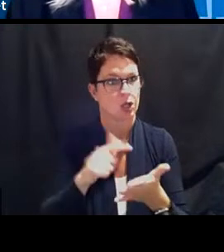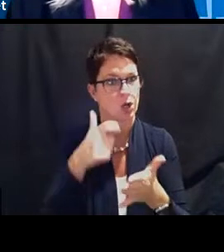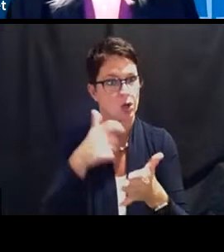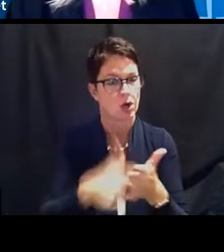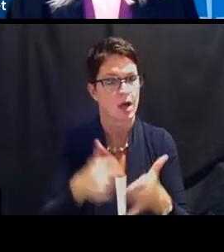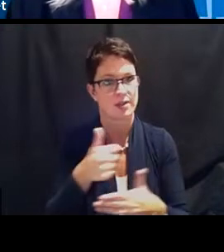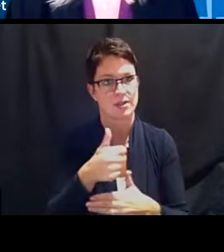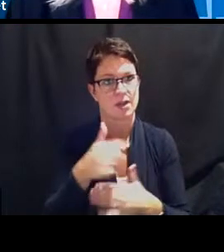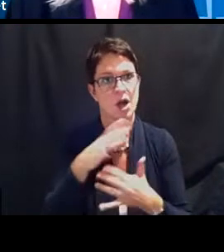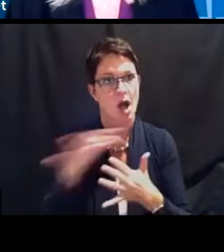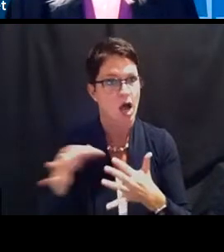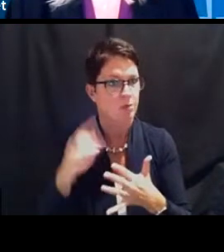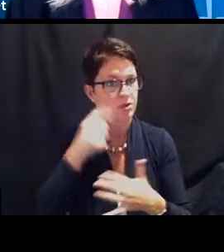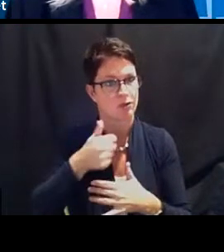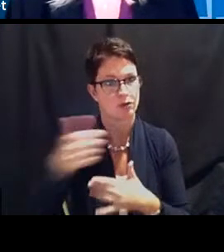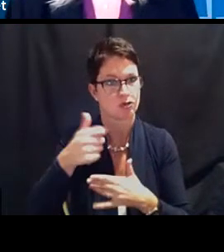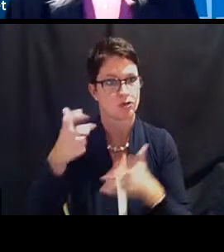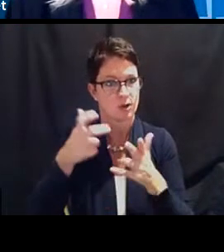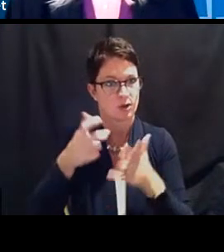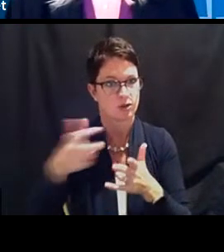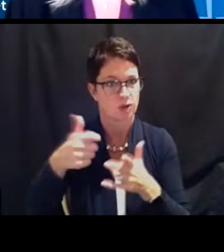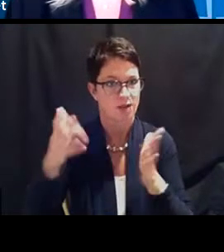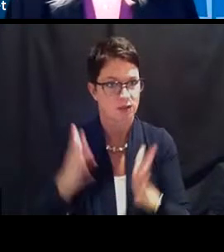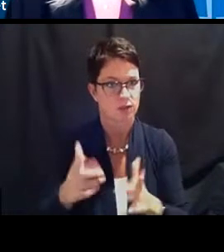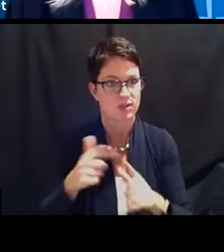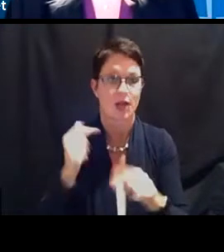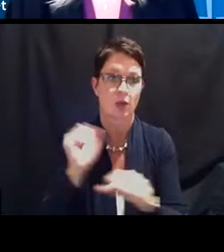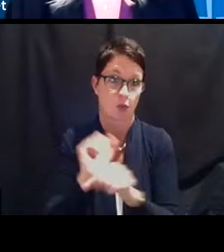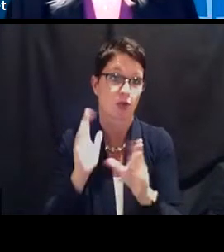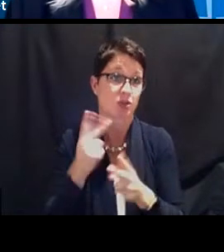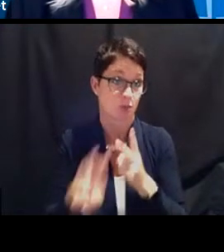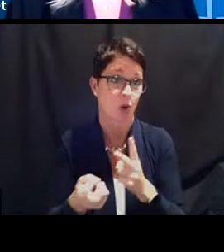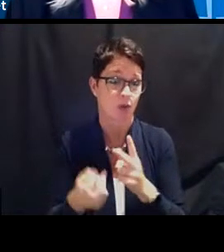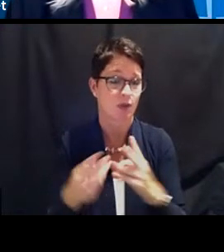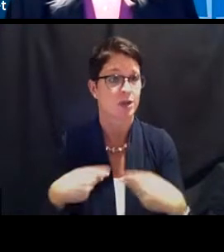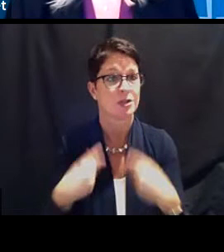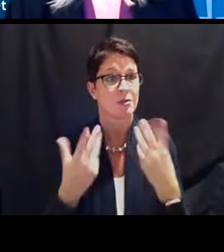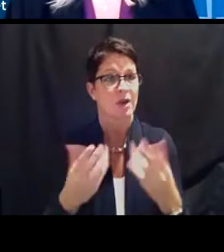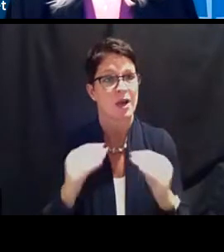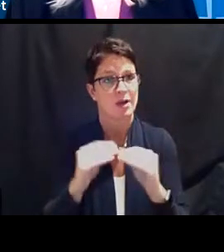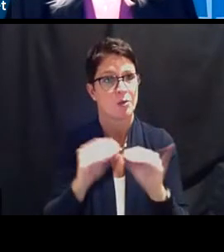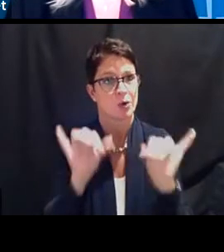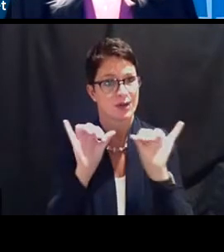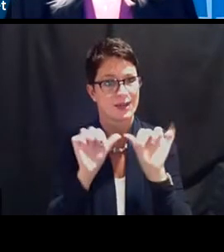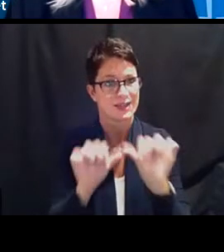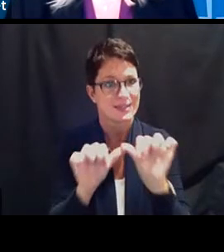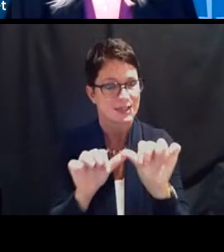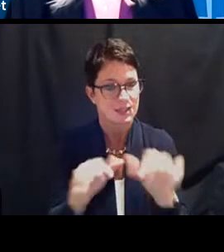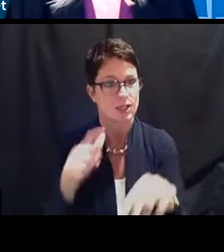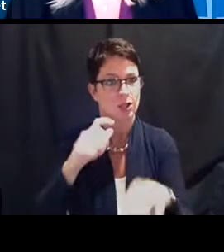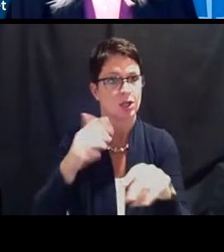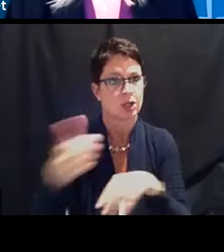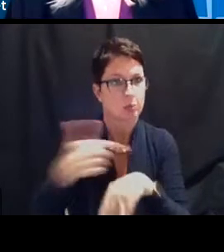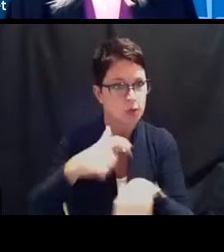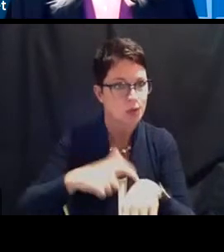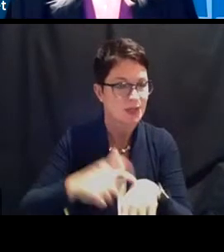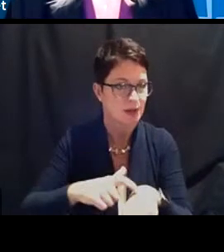transit alternative for travelers and workers, which also provides a more consistent commuting time to the